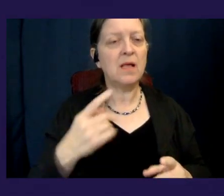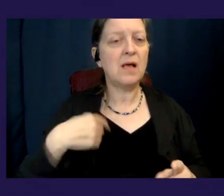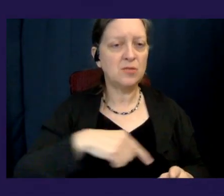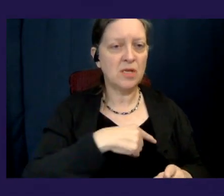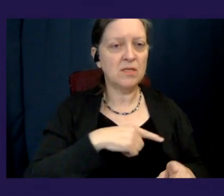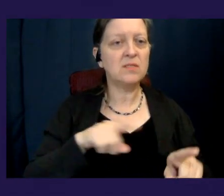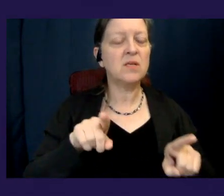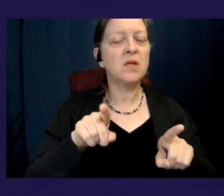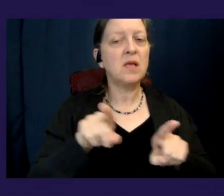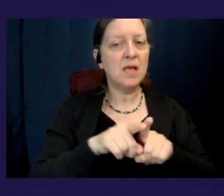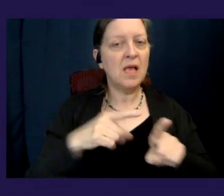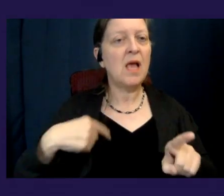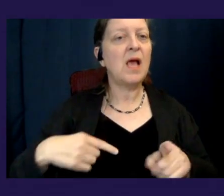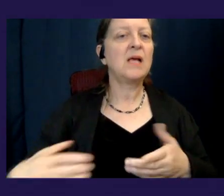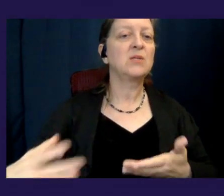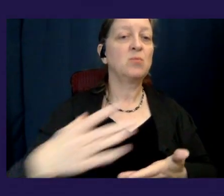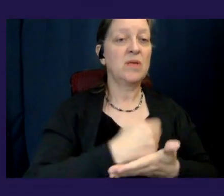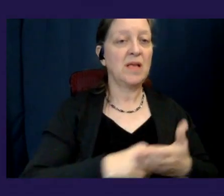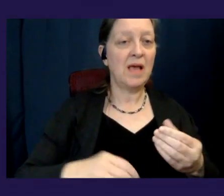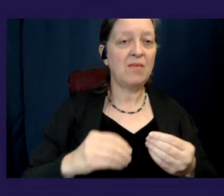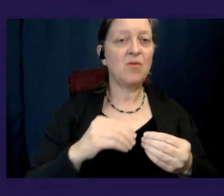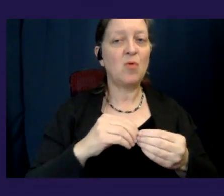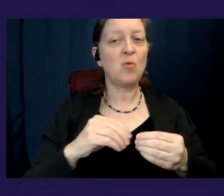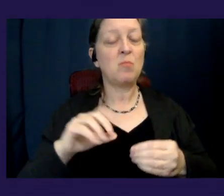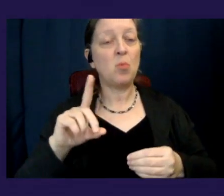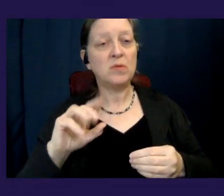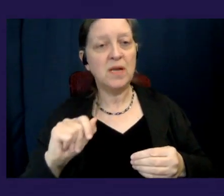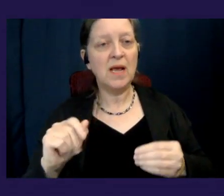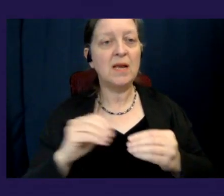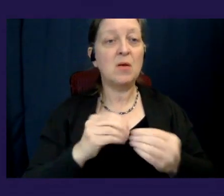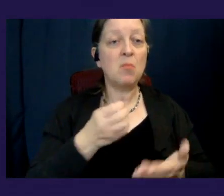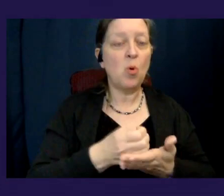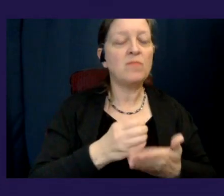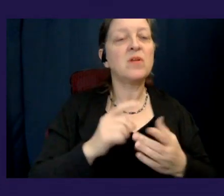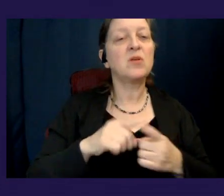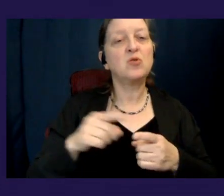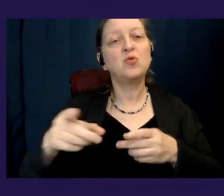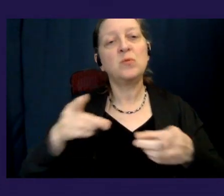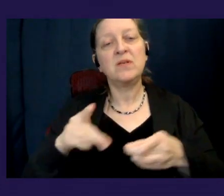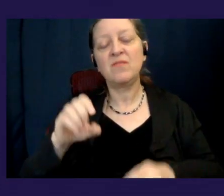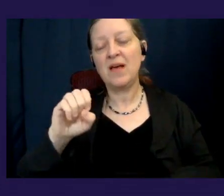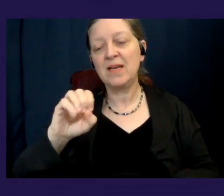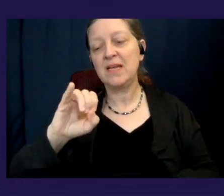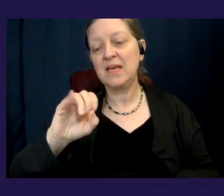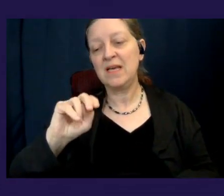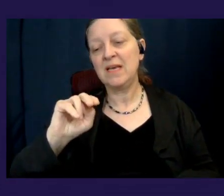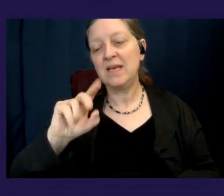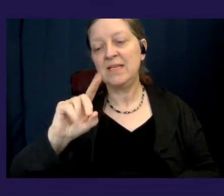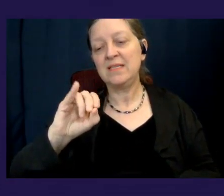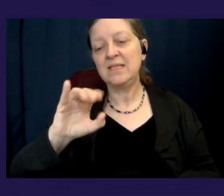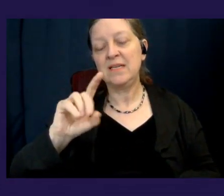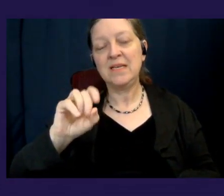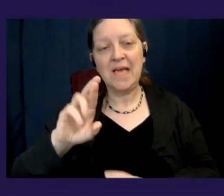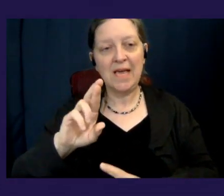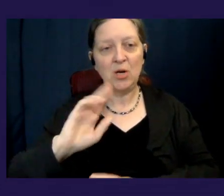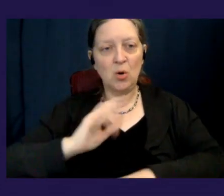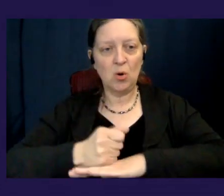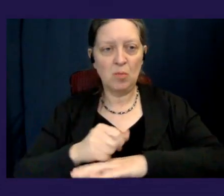and more evidence, to define indicator-based surveillance for infodemics that our government partners